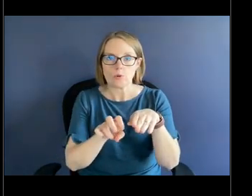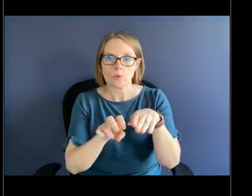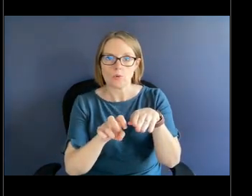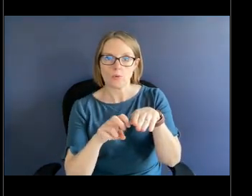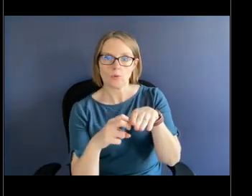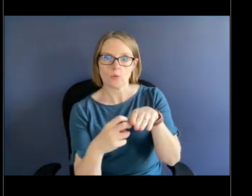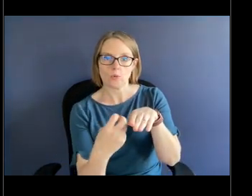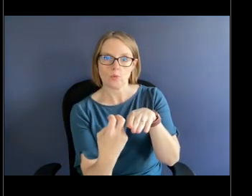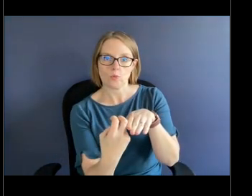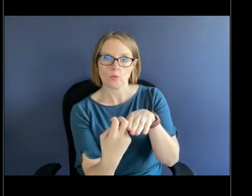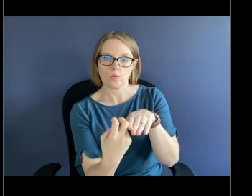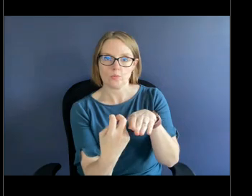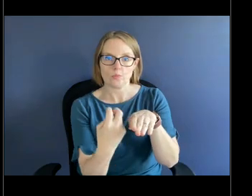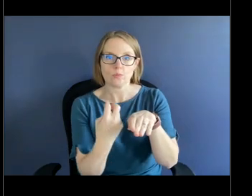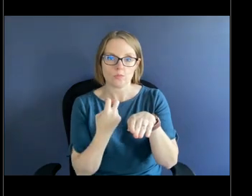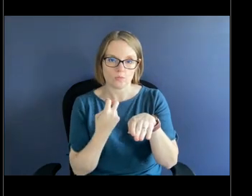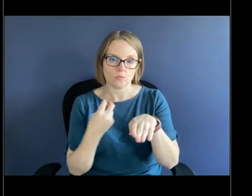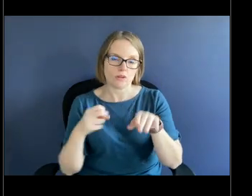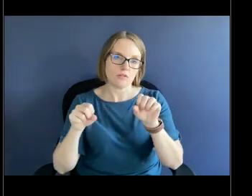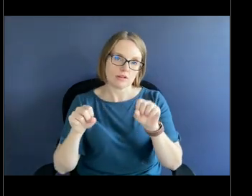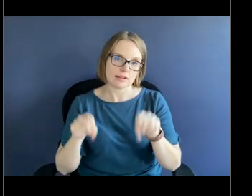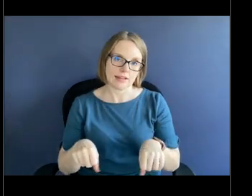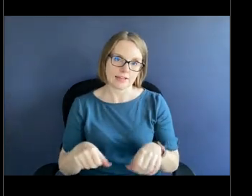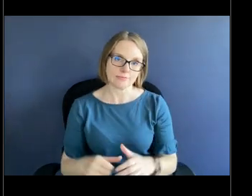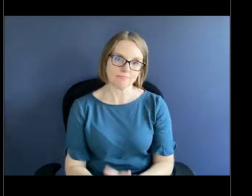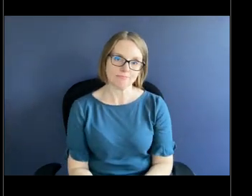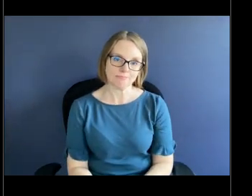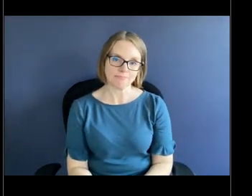exit facing out.